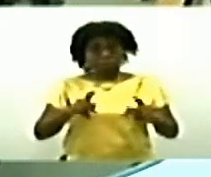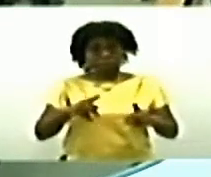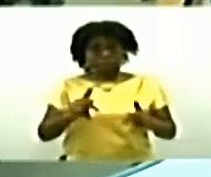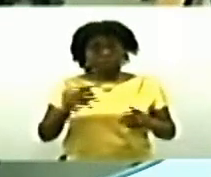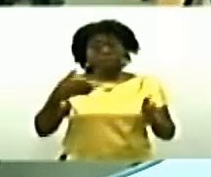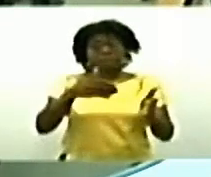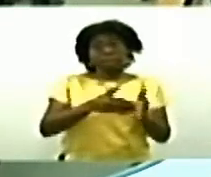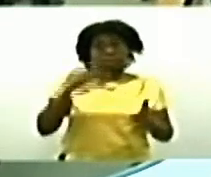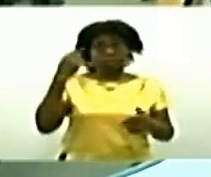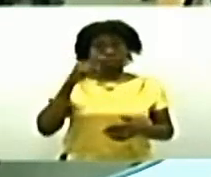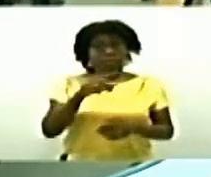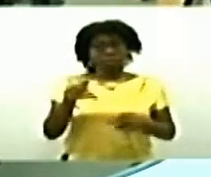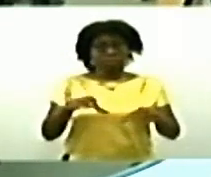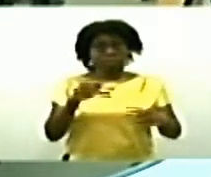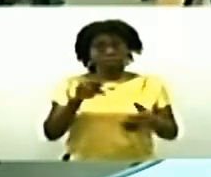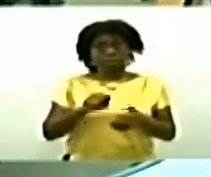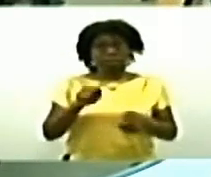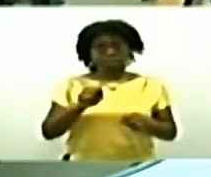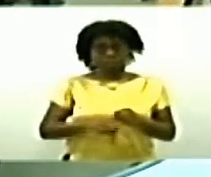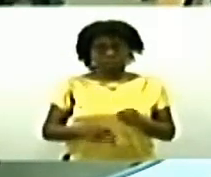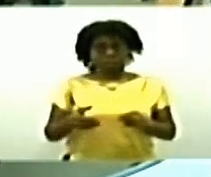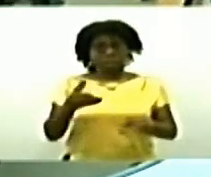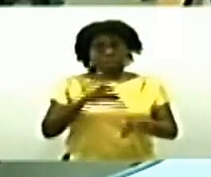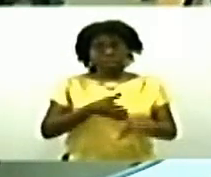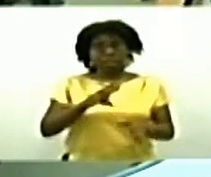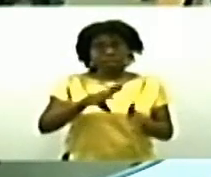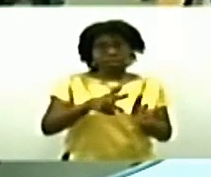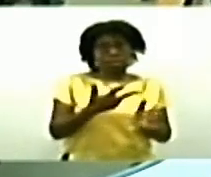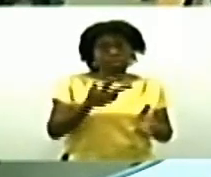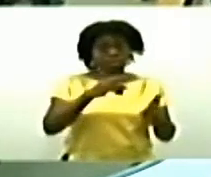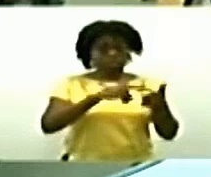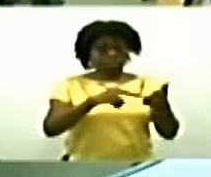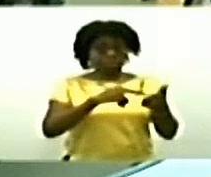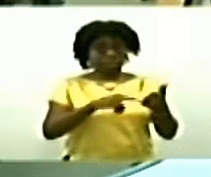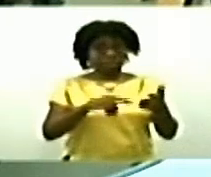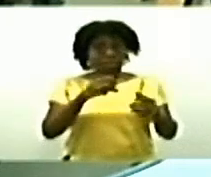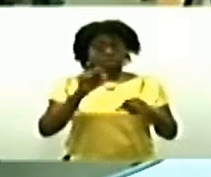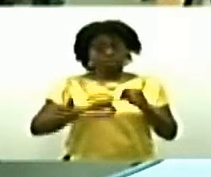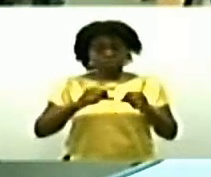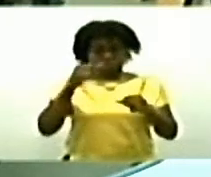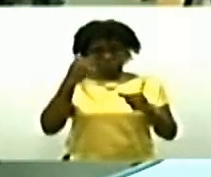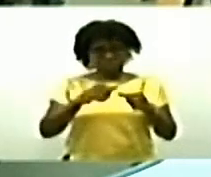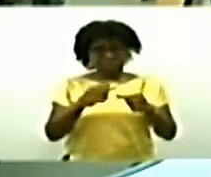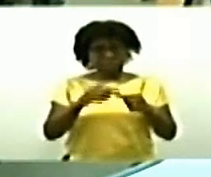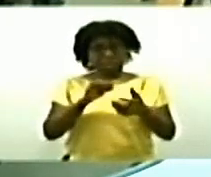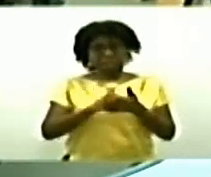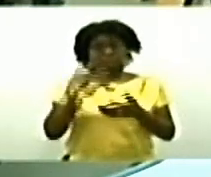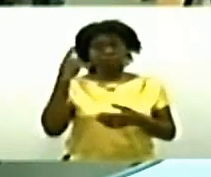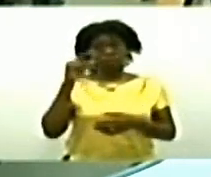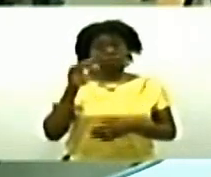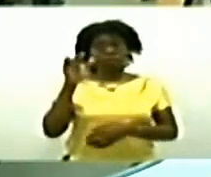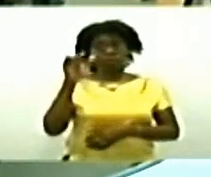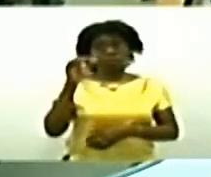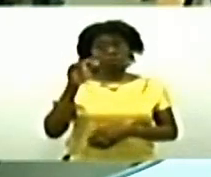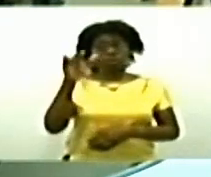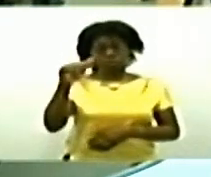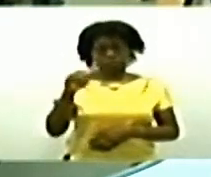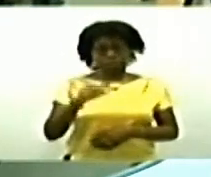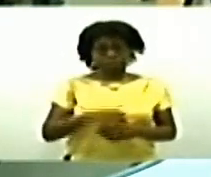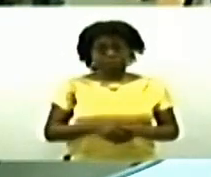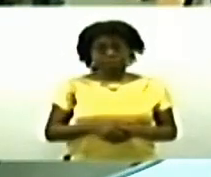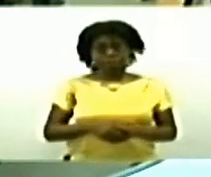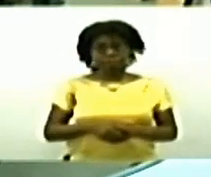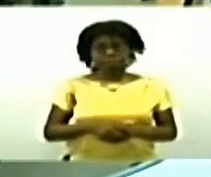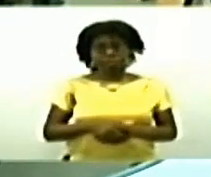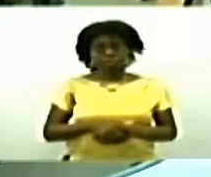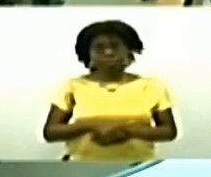you to do so at the third reading. So bear that in mind for future reference. Yes, Mr. Clerk. A